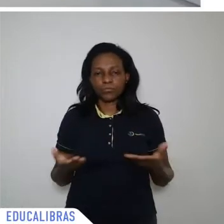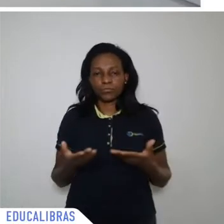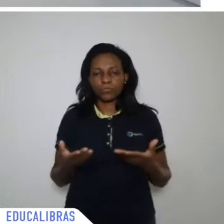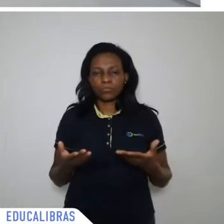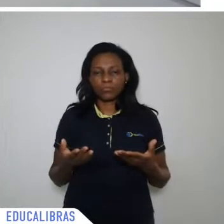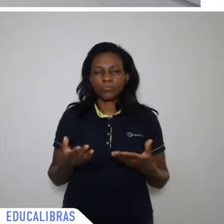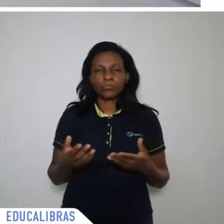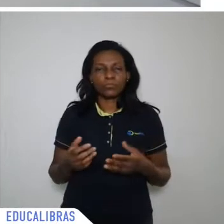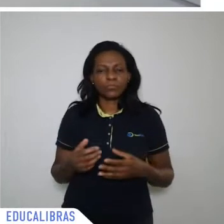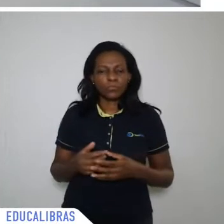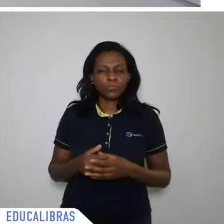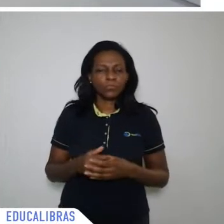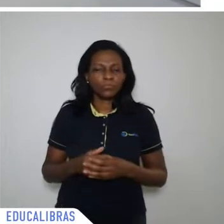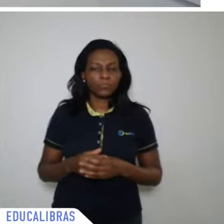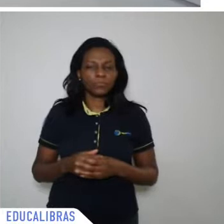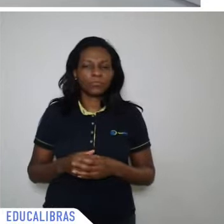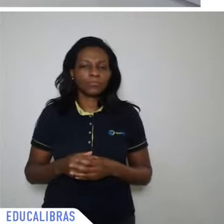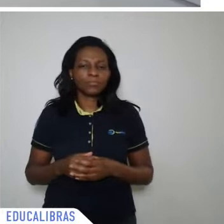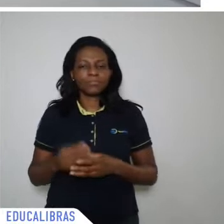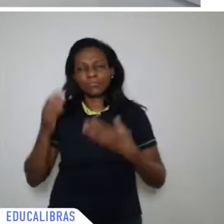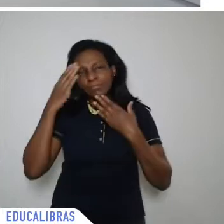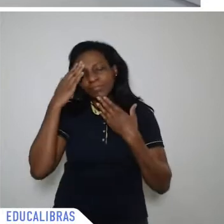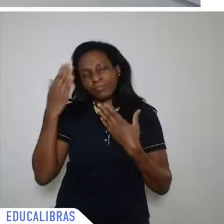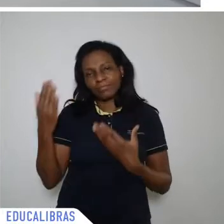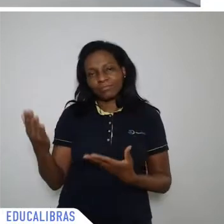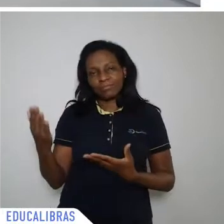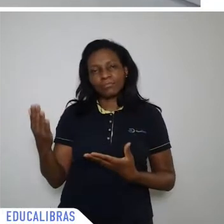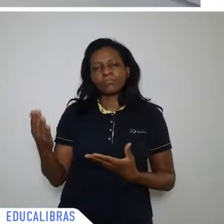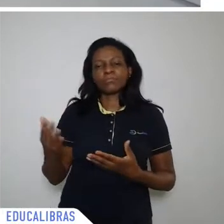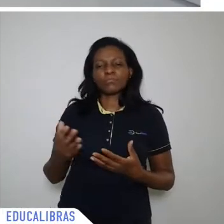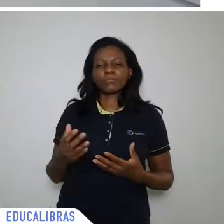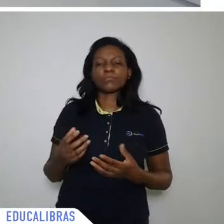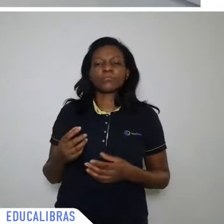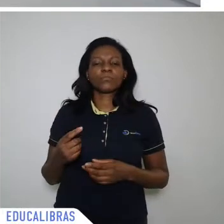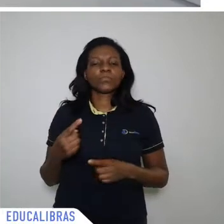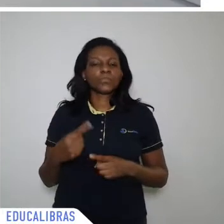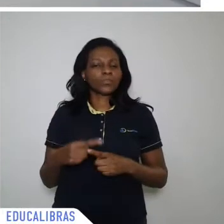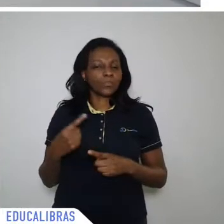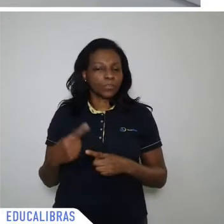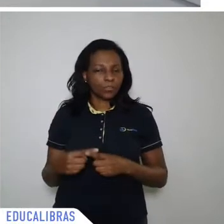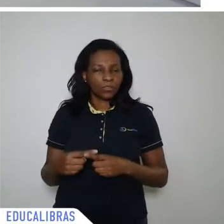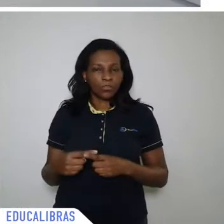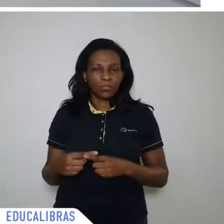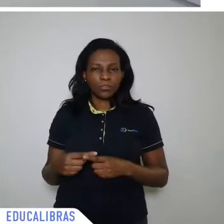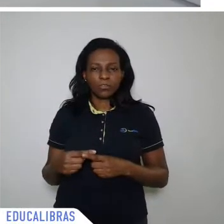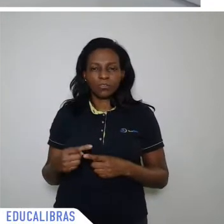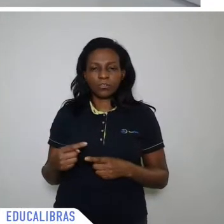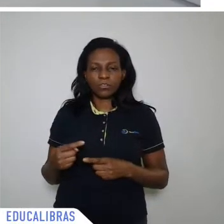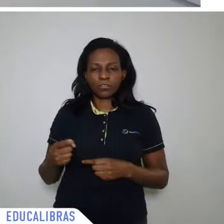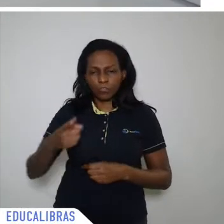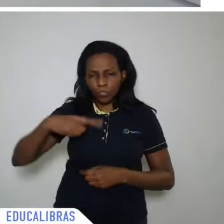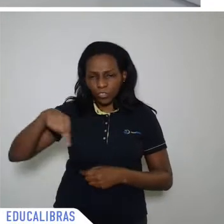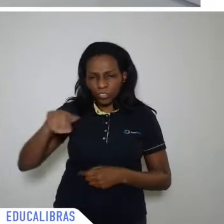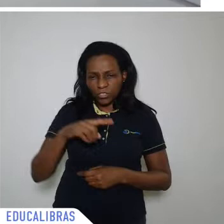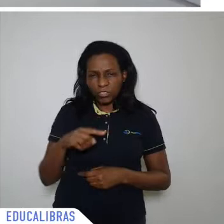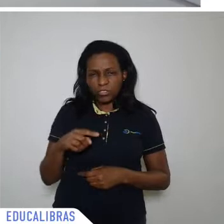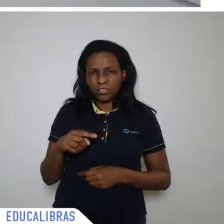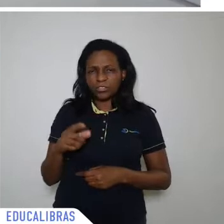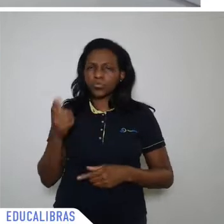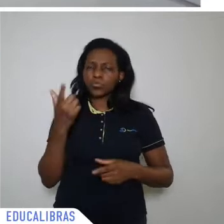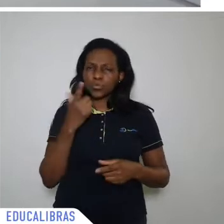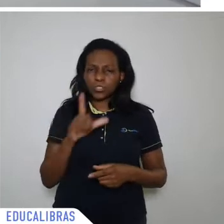It was a pleasure to be with Débora and Bruna once again. And thank you for